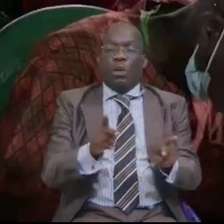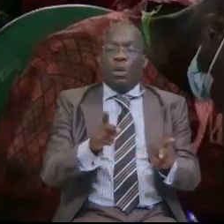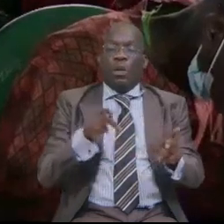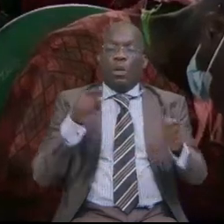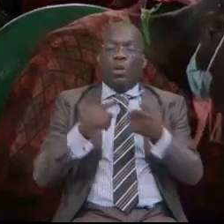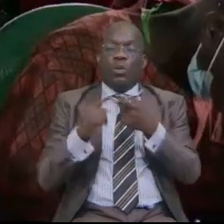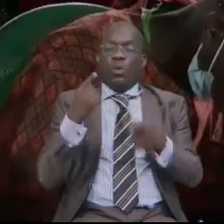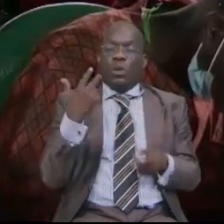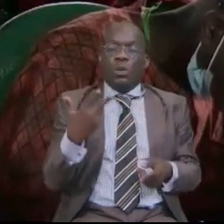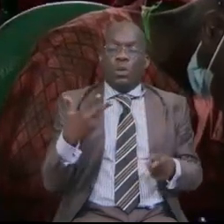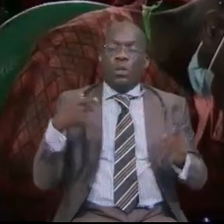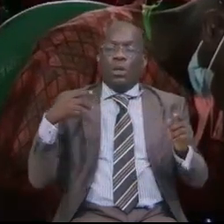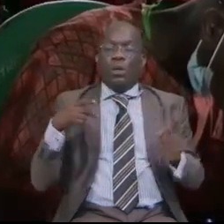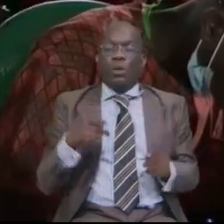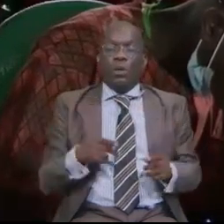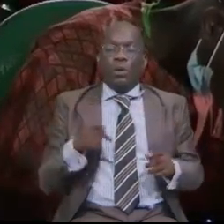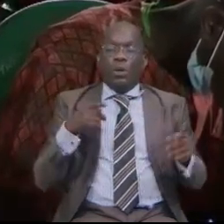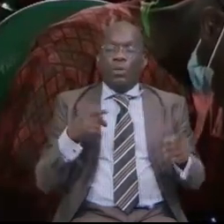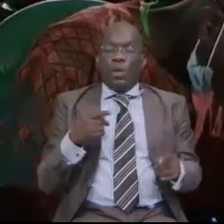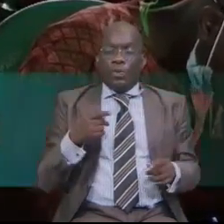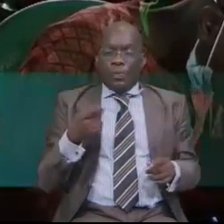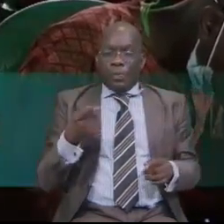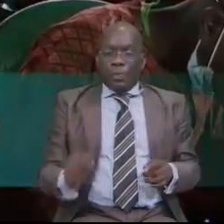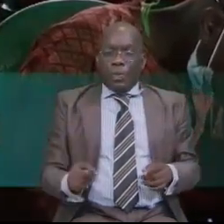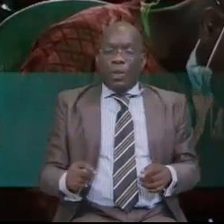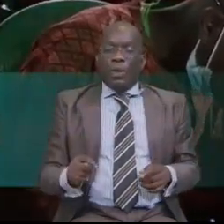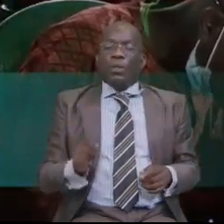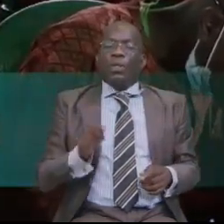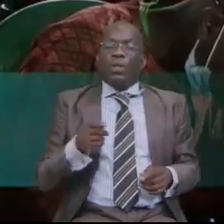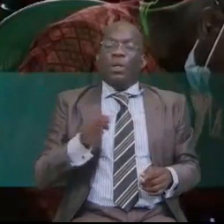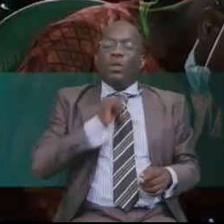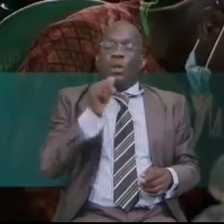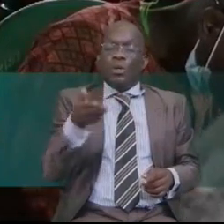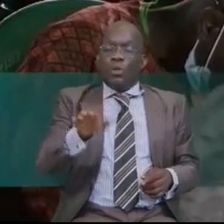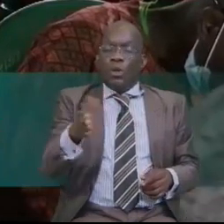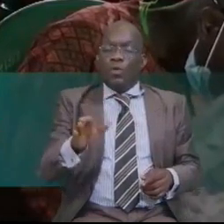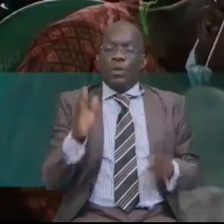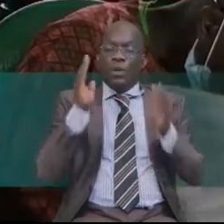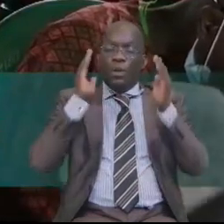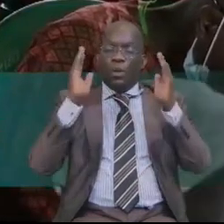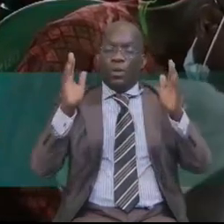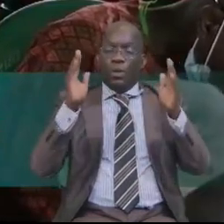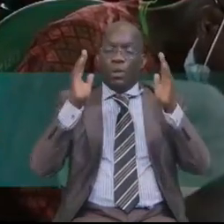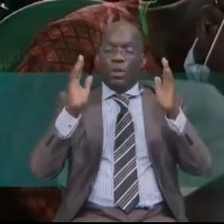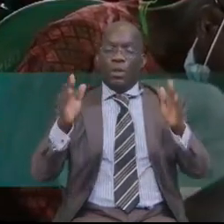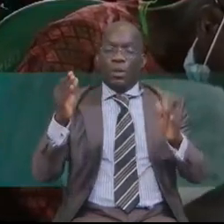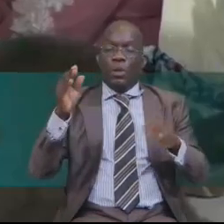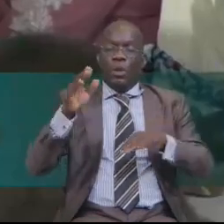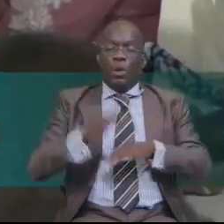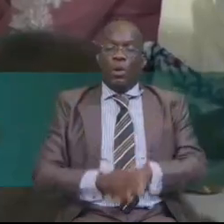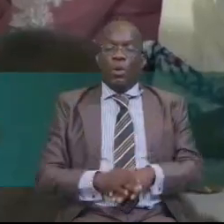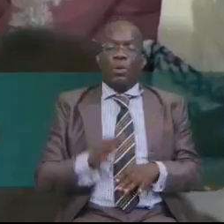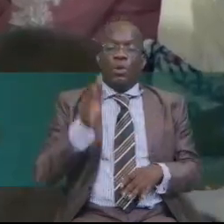number one, the unwavering concentration on fruit